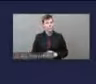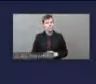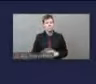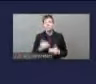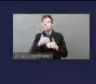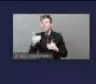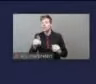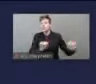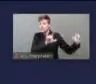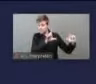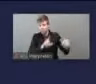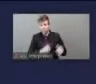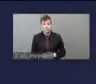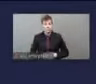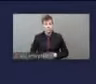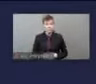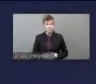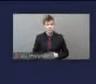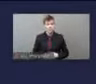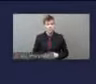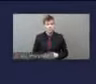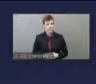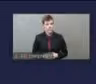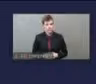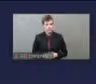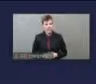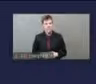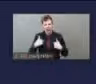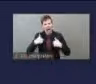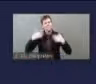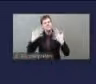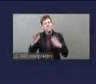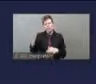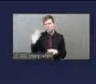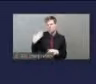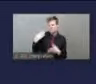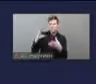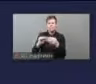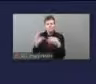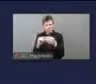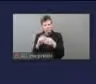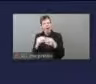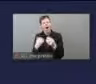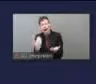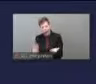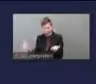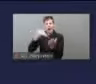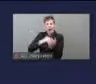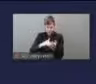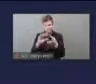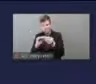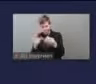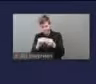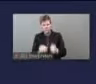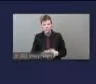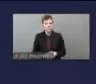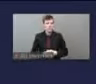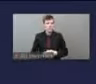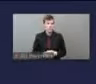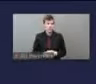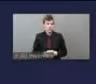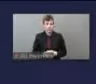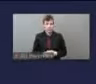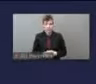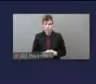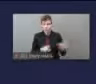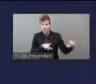Okay, I already said this. I'm just going to do it quickly one more time, that these things are always contemplated. We